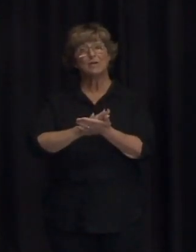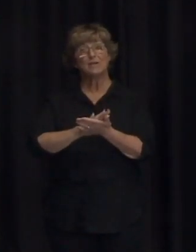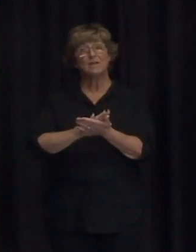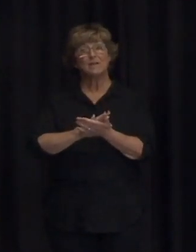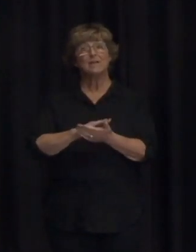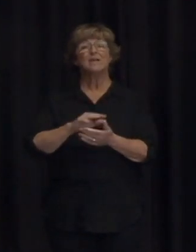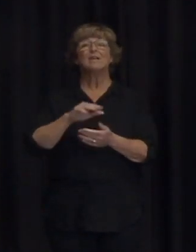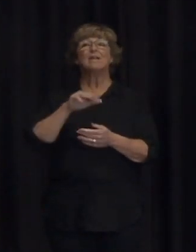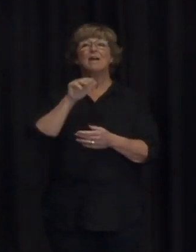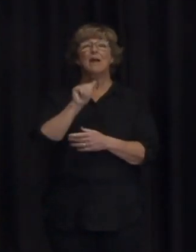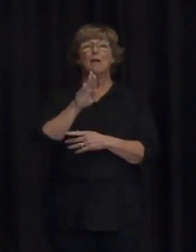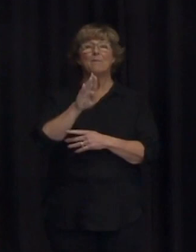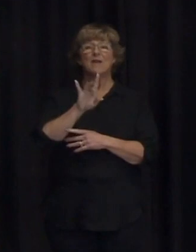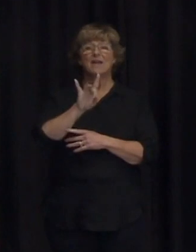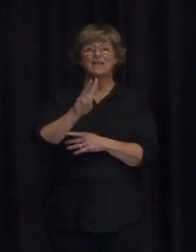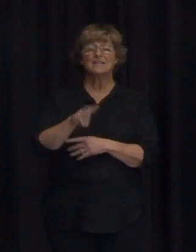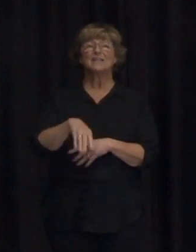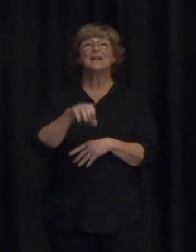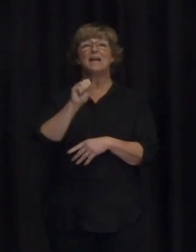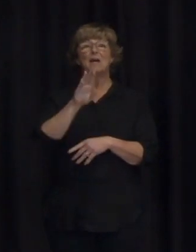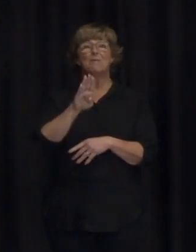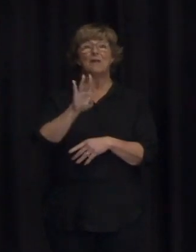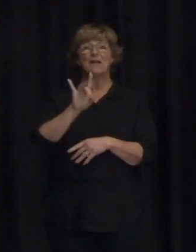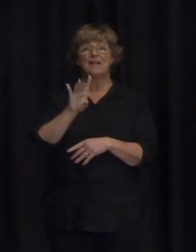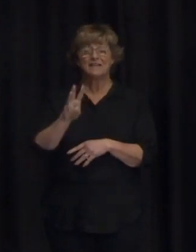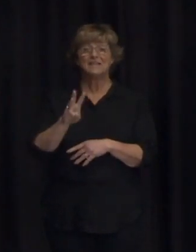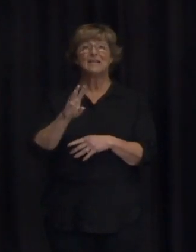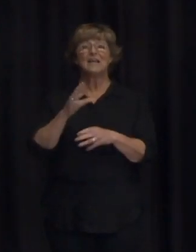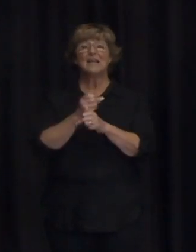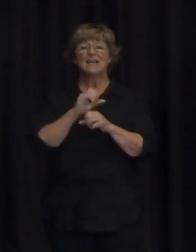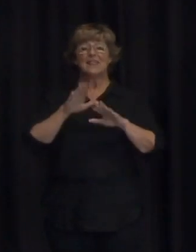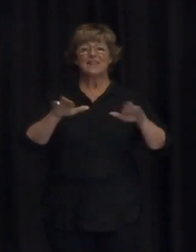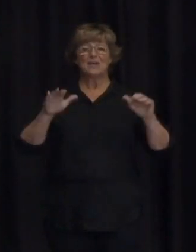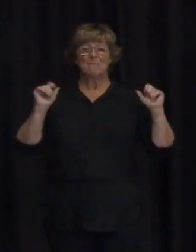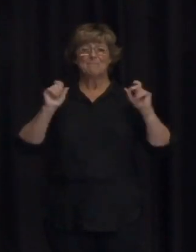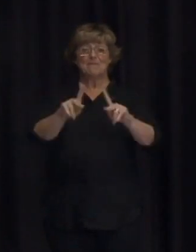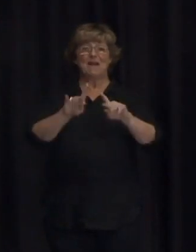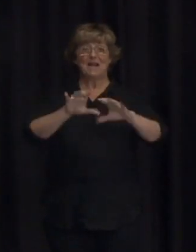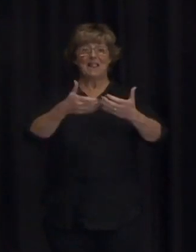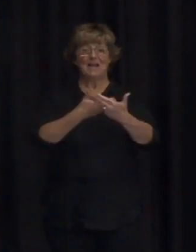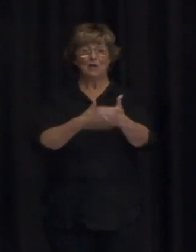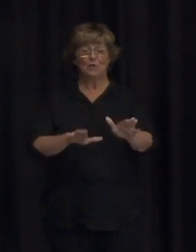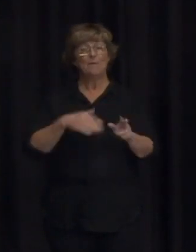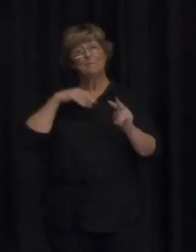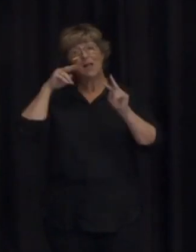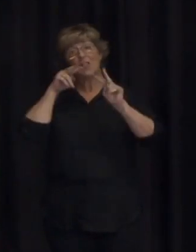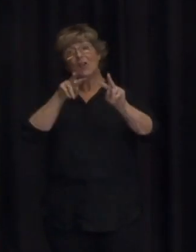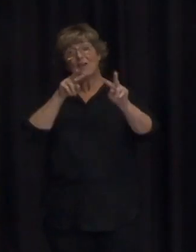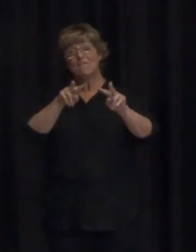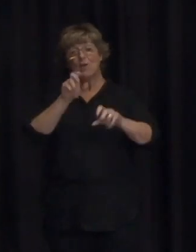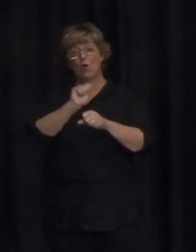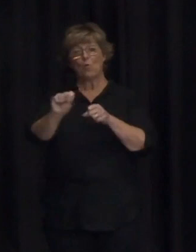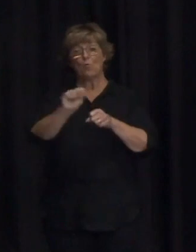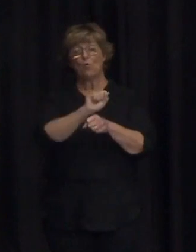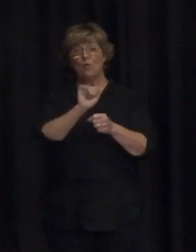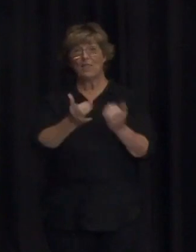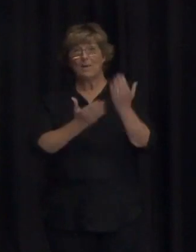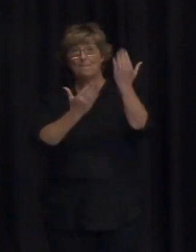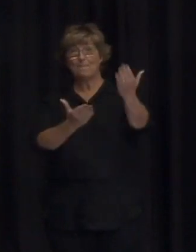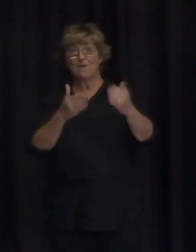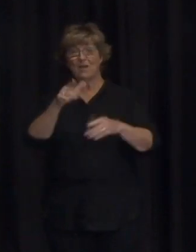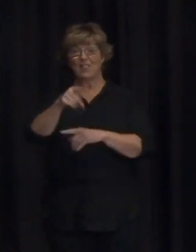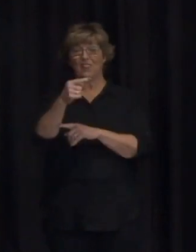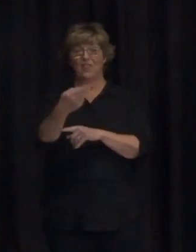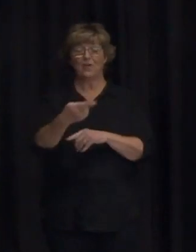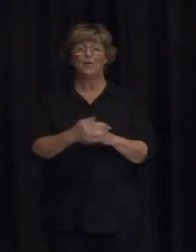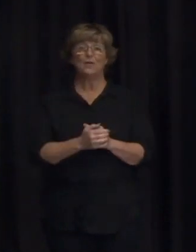AB 86 will get the ball rolling on getting our kids back in the classroom. I look forward to voting on this bill this coming Thursday.